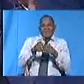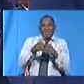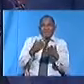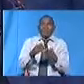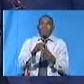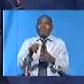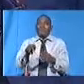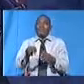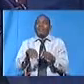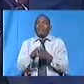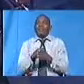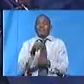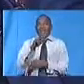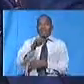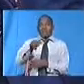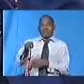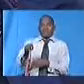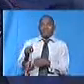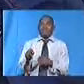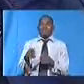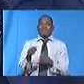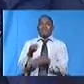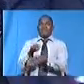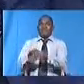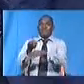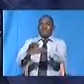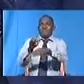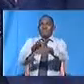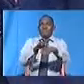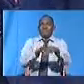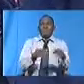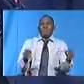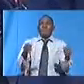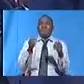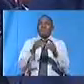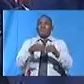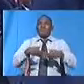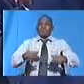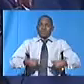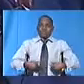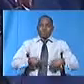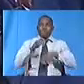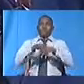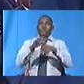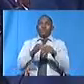They assembled a number of gentlemen,